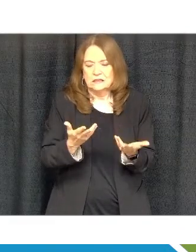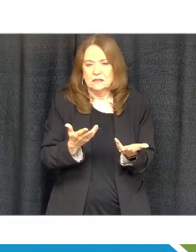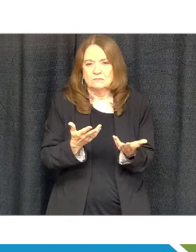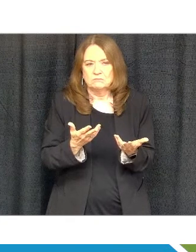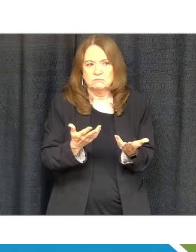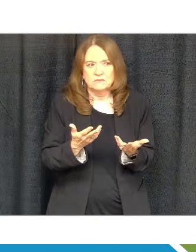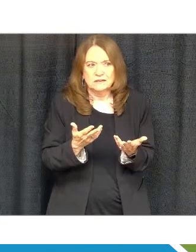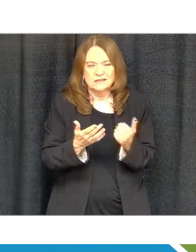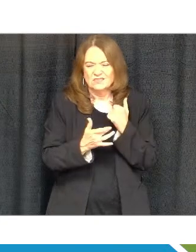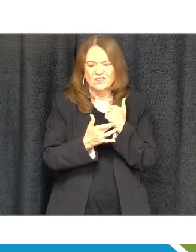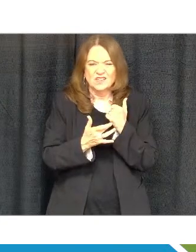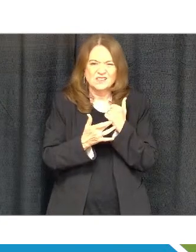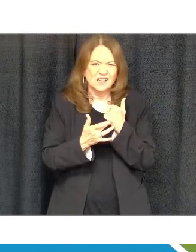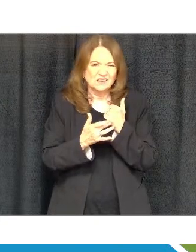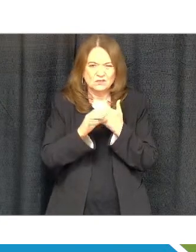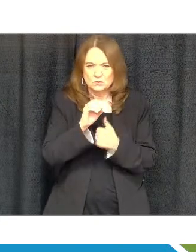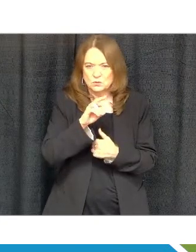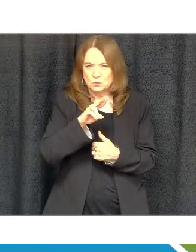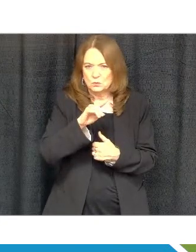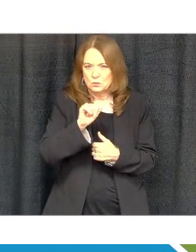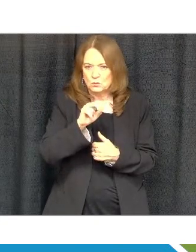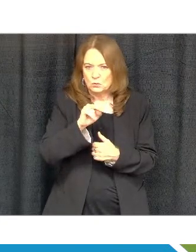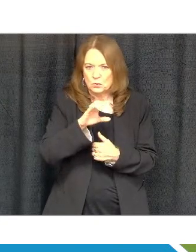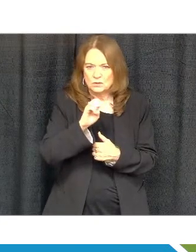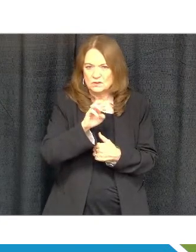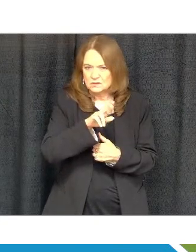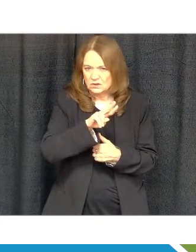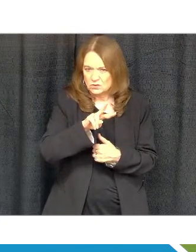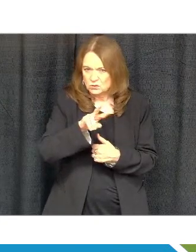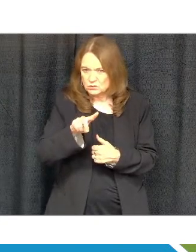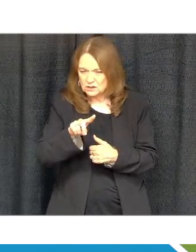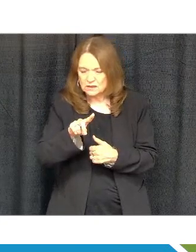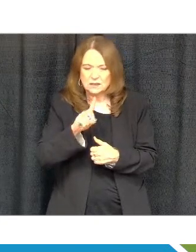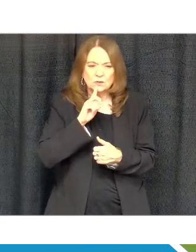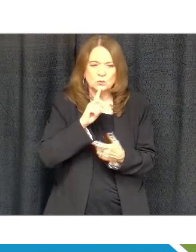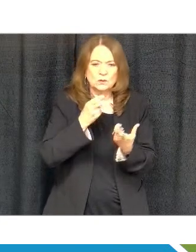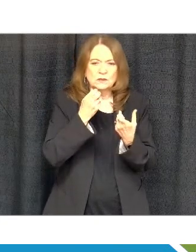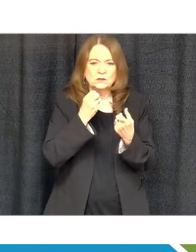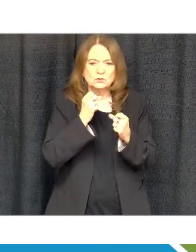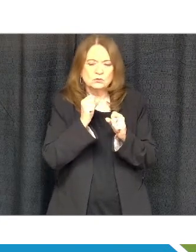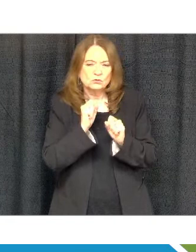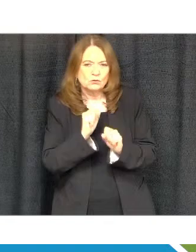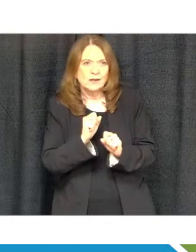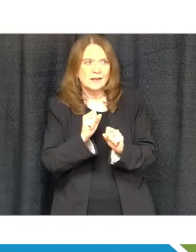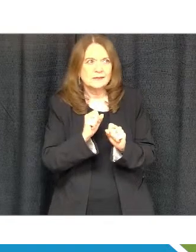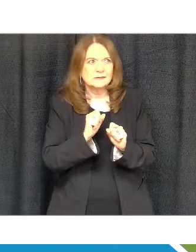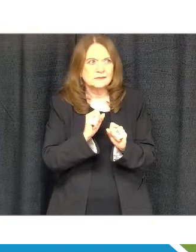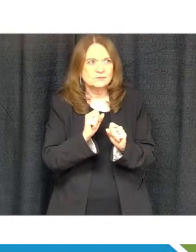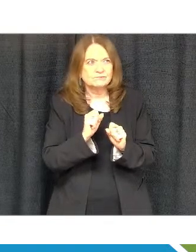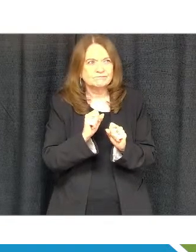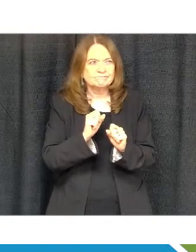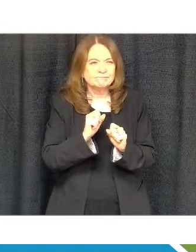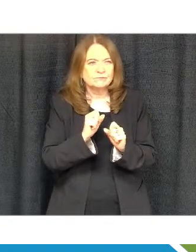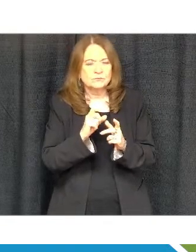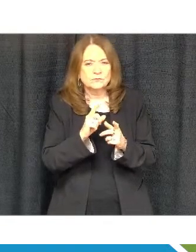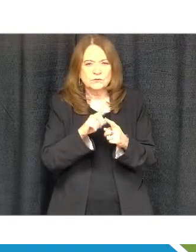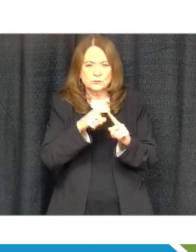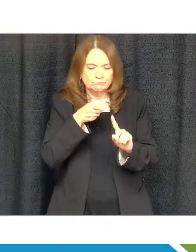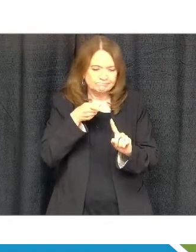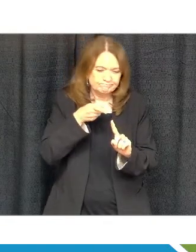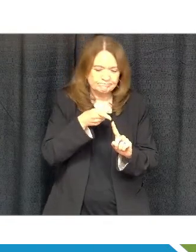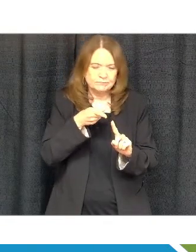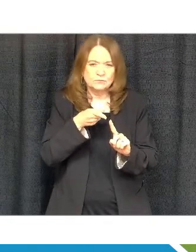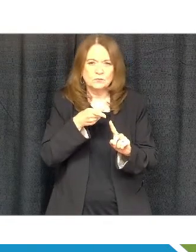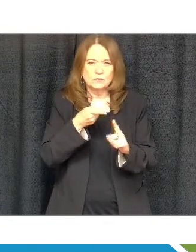It's a very technical ordinance. It really tries to get out of the heart of what's been going on over the last several almost a